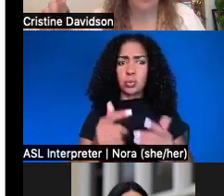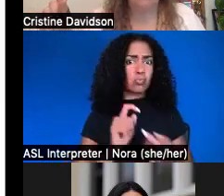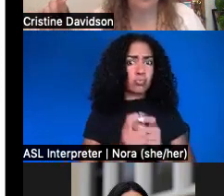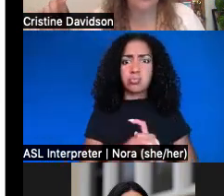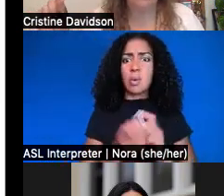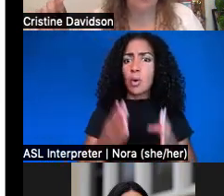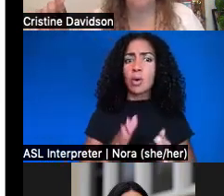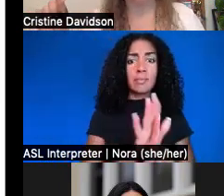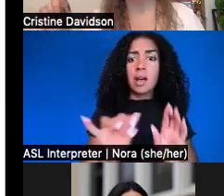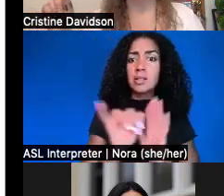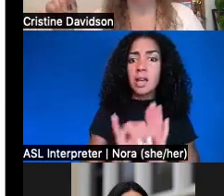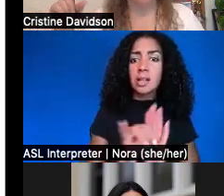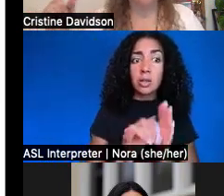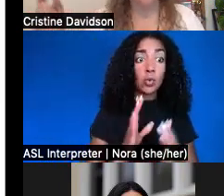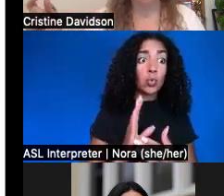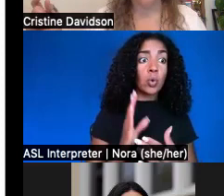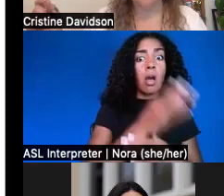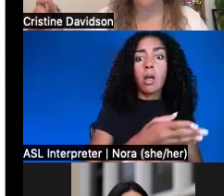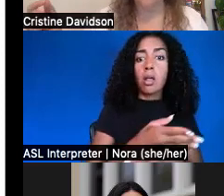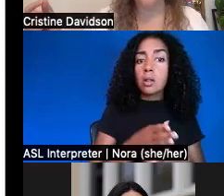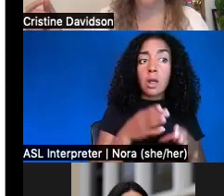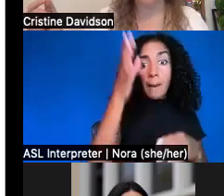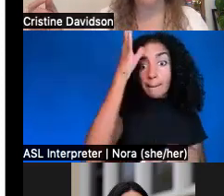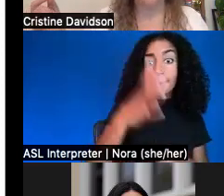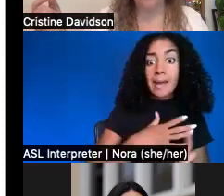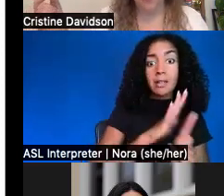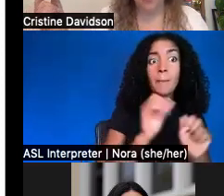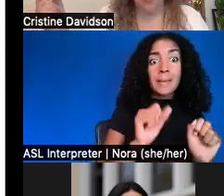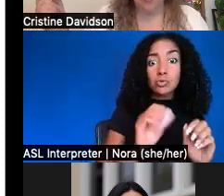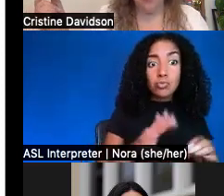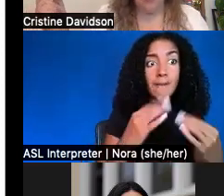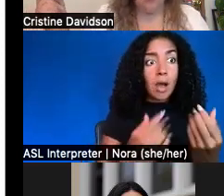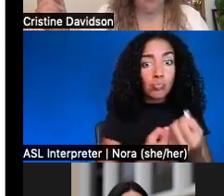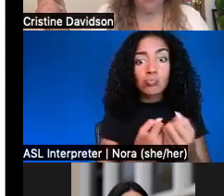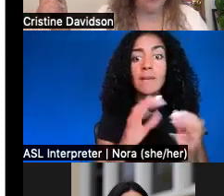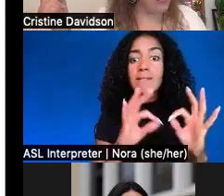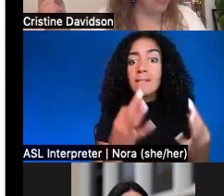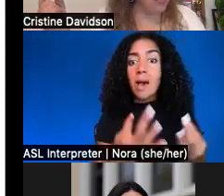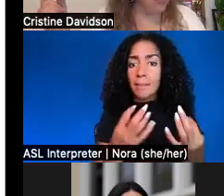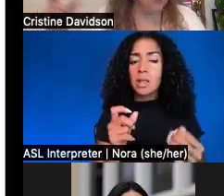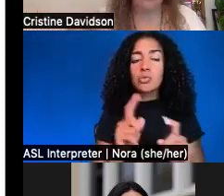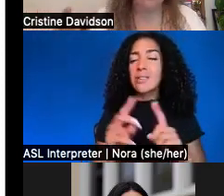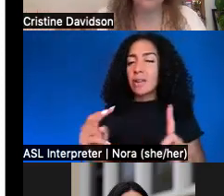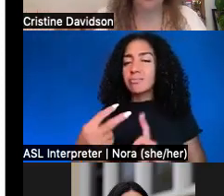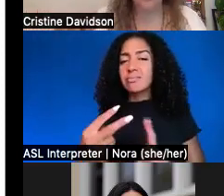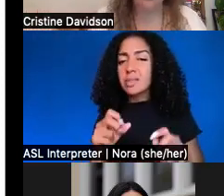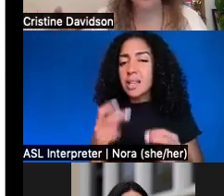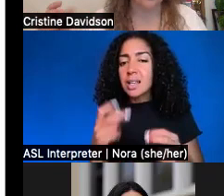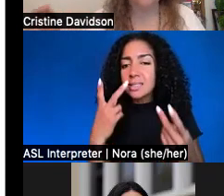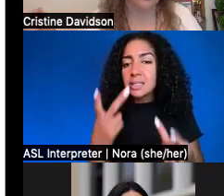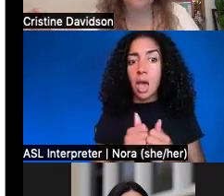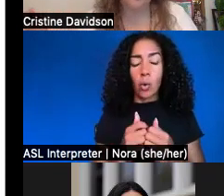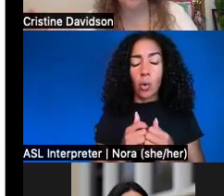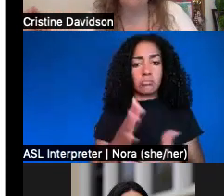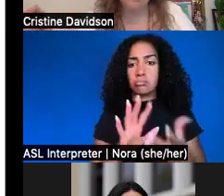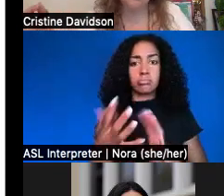to provide for his family, if you want to think about it in those terms. Or, whoever is the person who's the